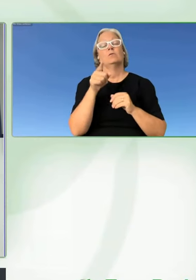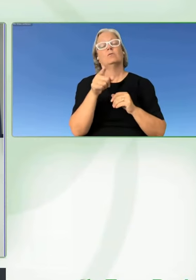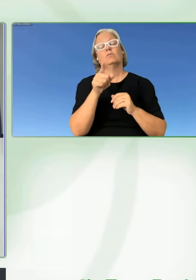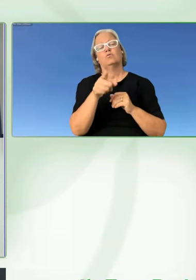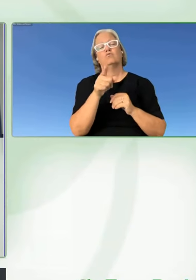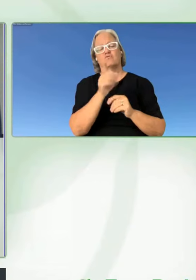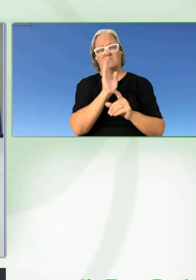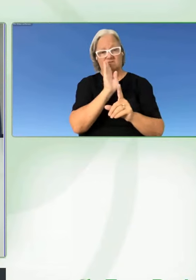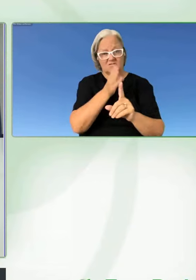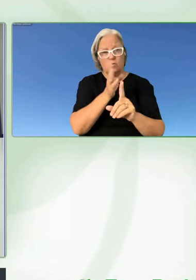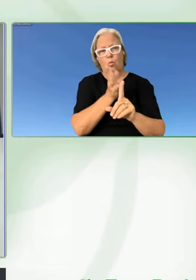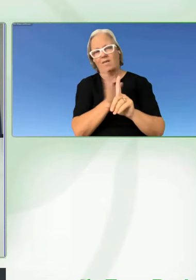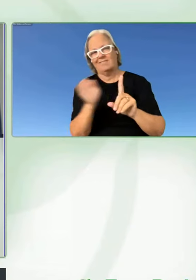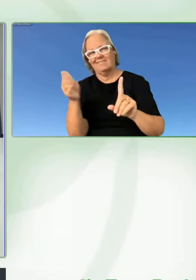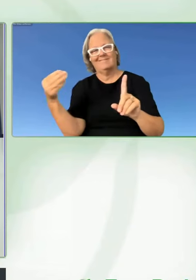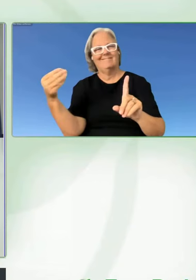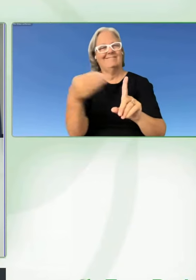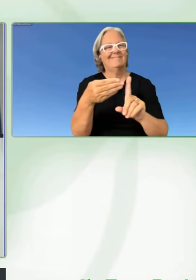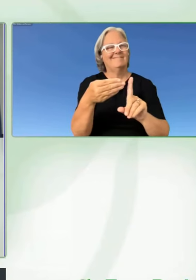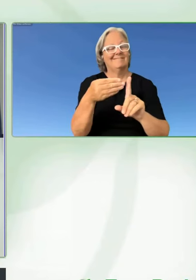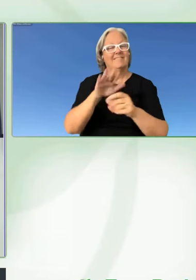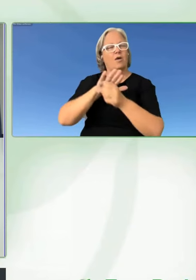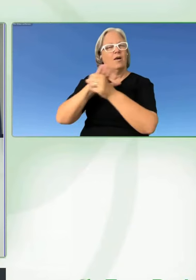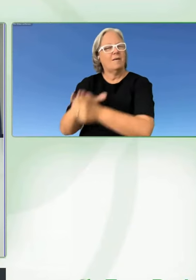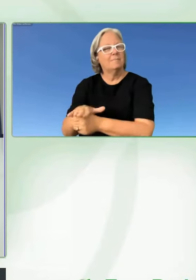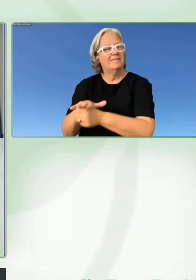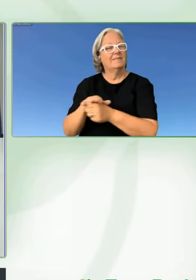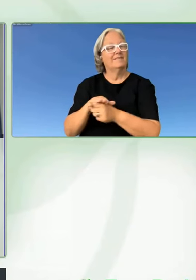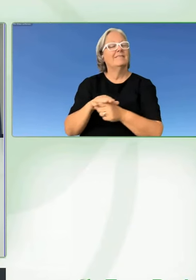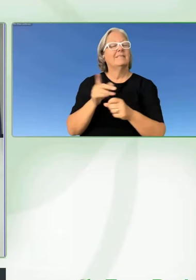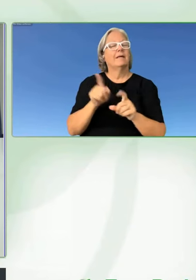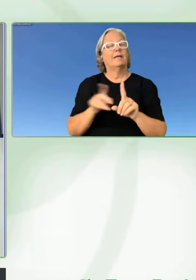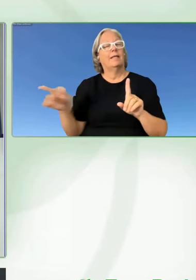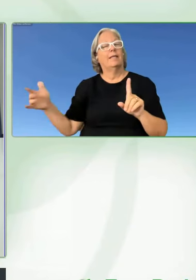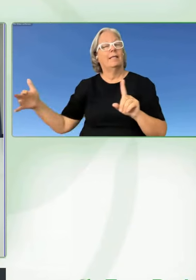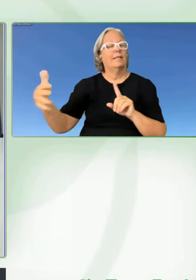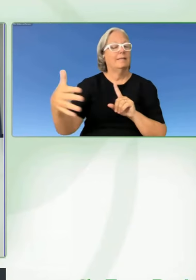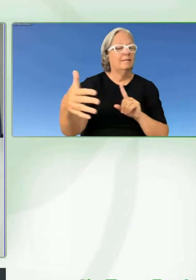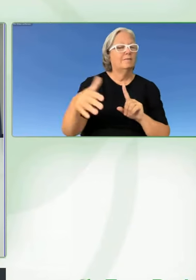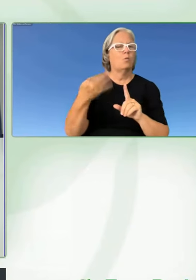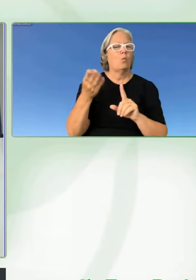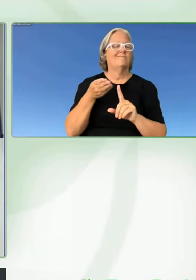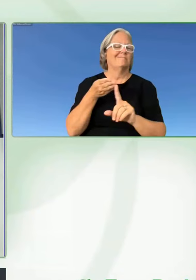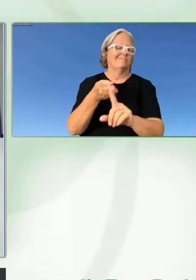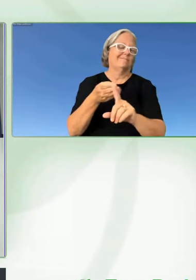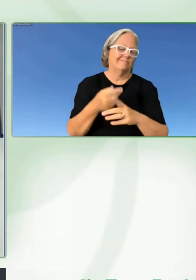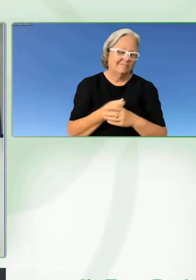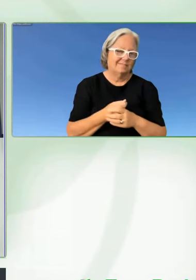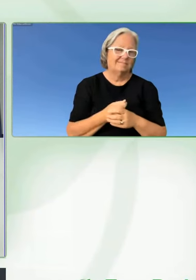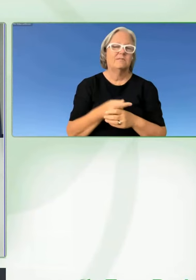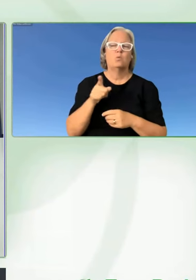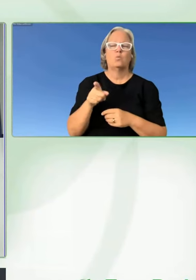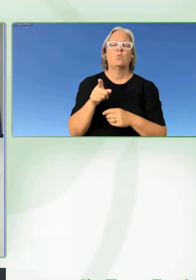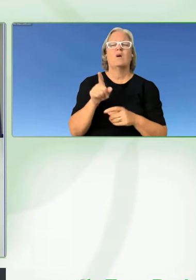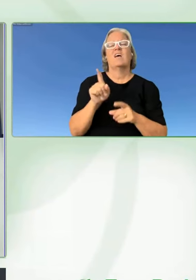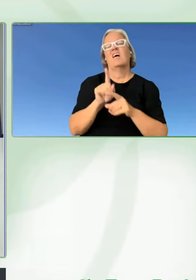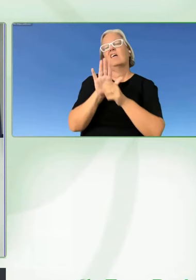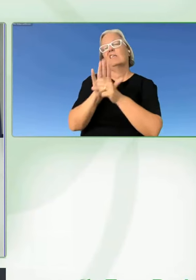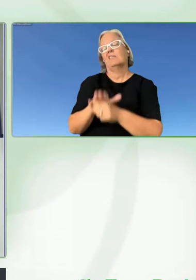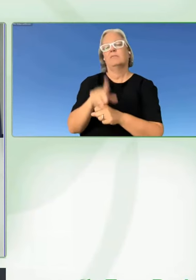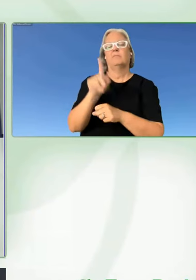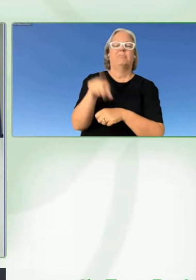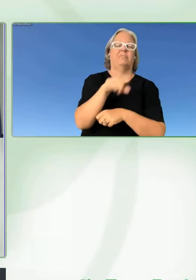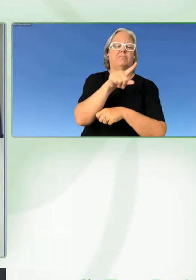the harassment and the instructions to discriminate based on a disability. The